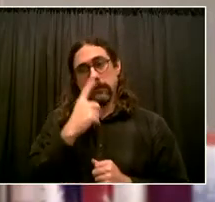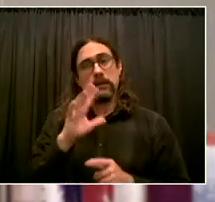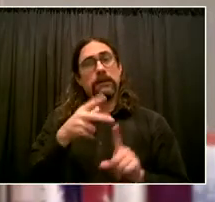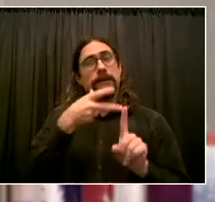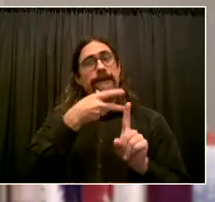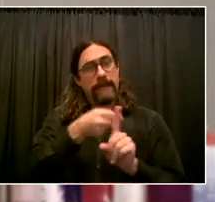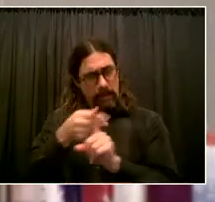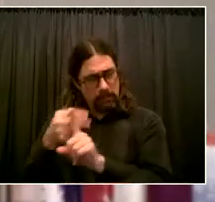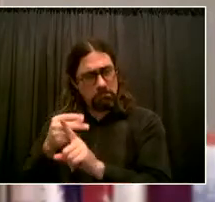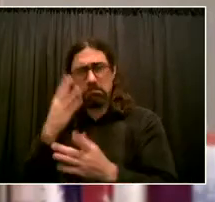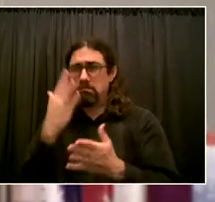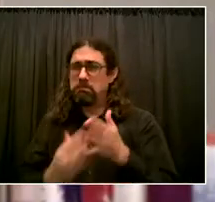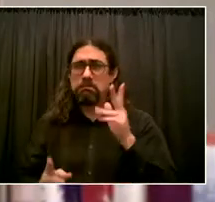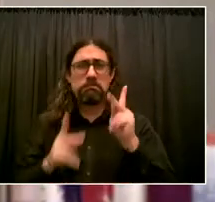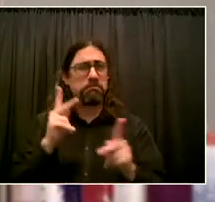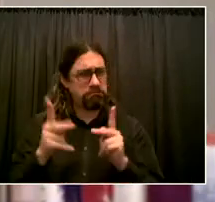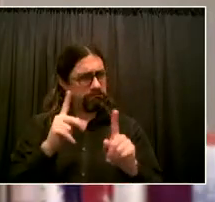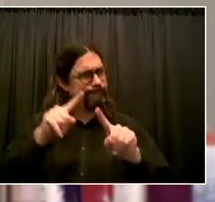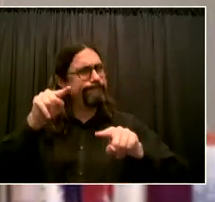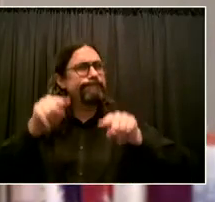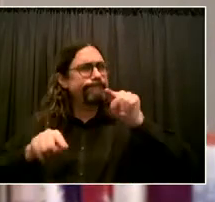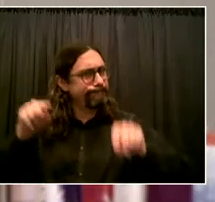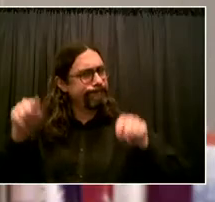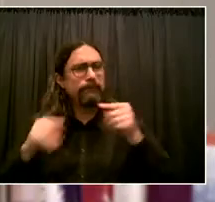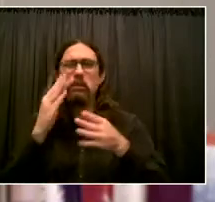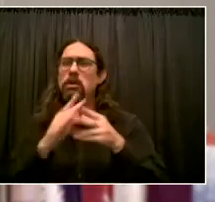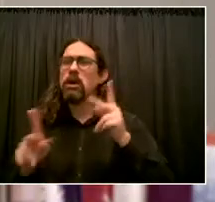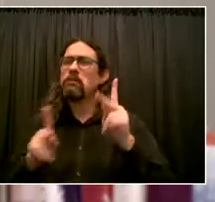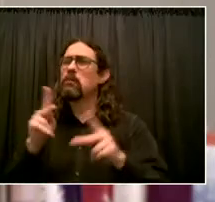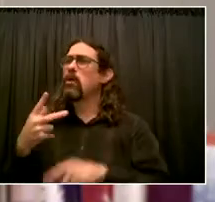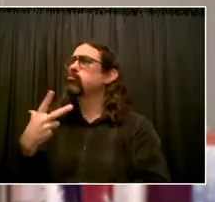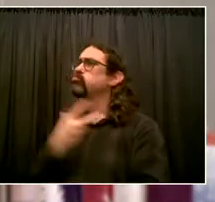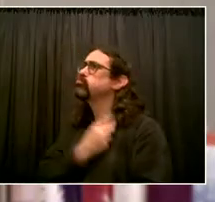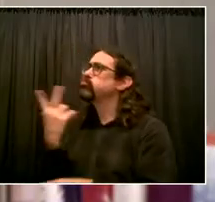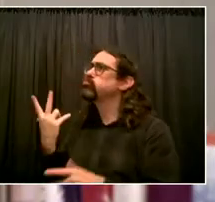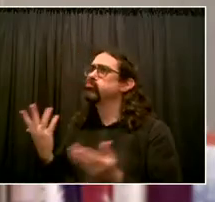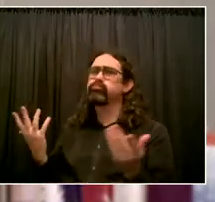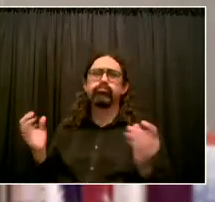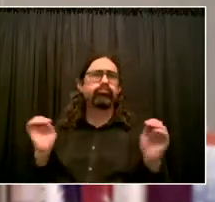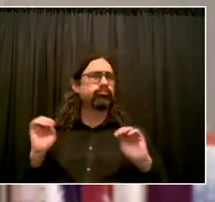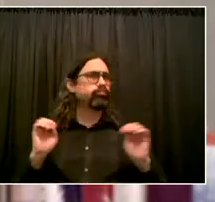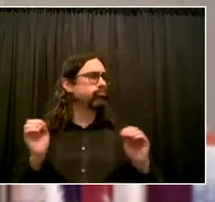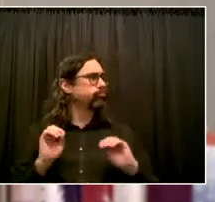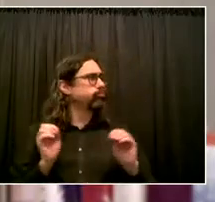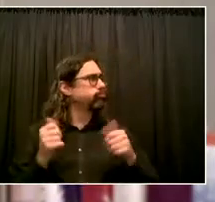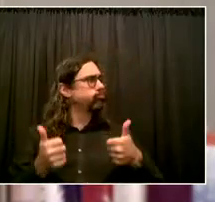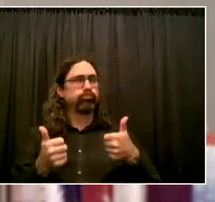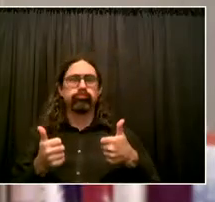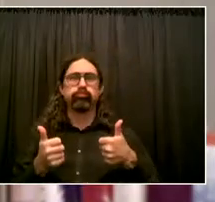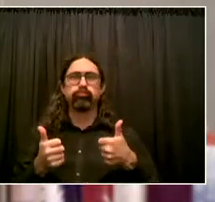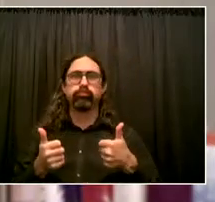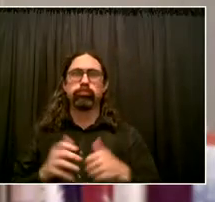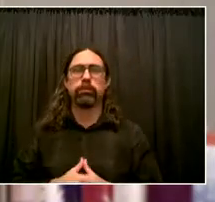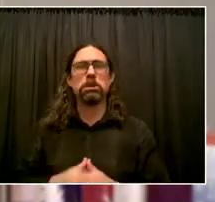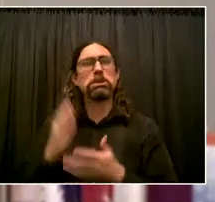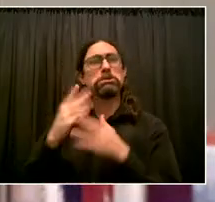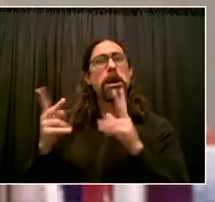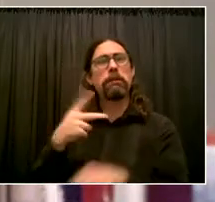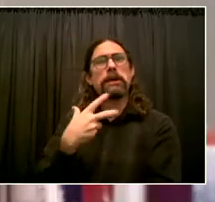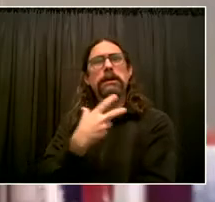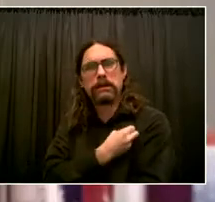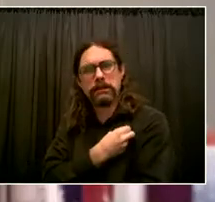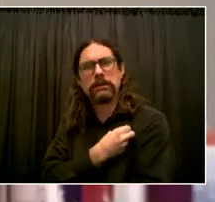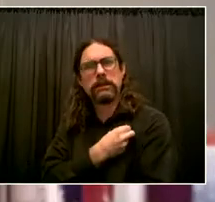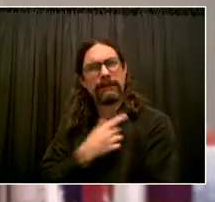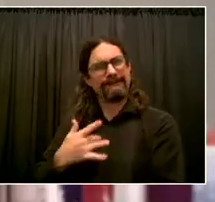and residents of long-term care facilities like nursing homes are all at higher risk for COVID. They also respond less well to the